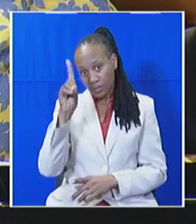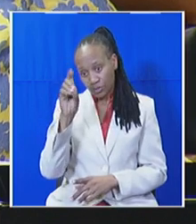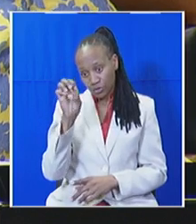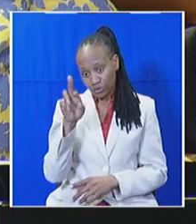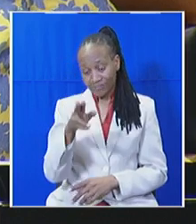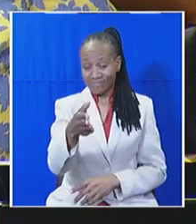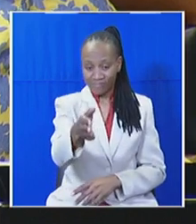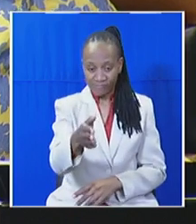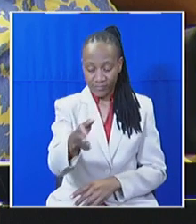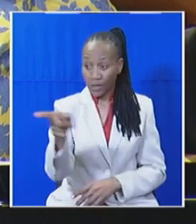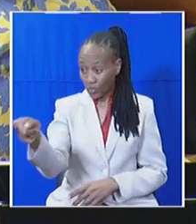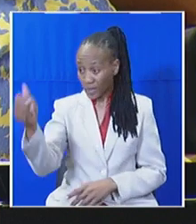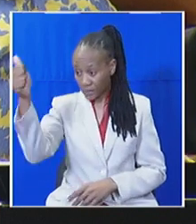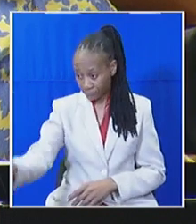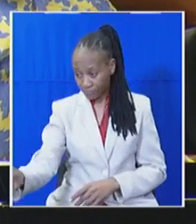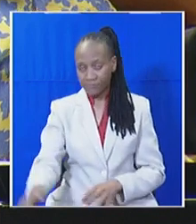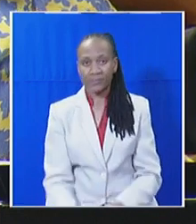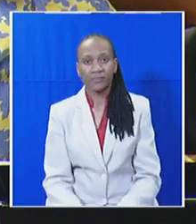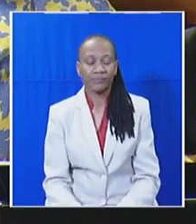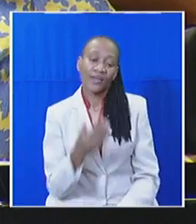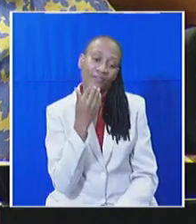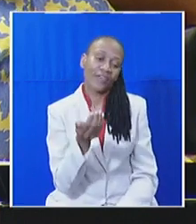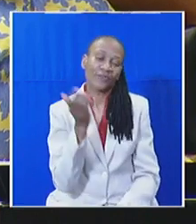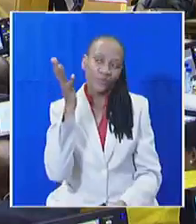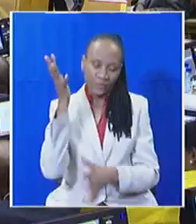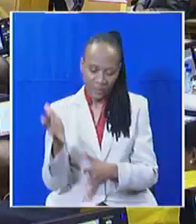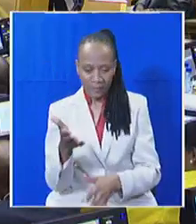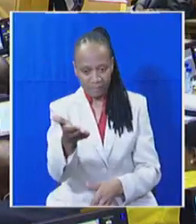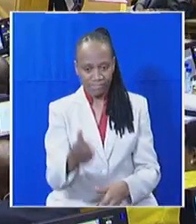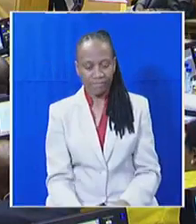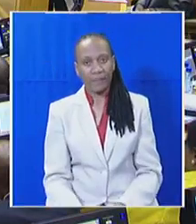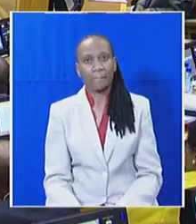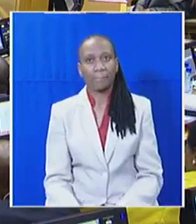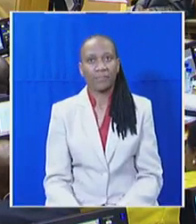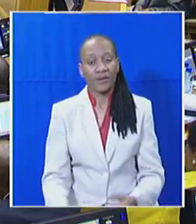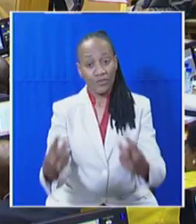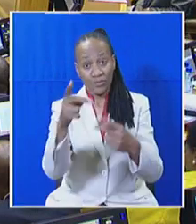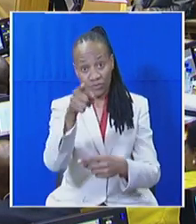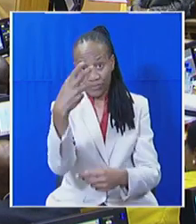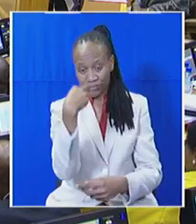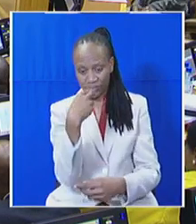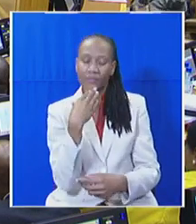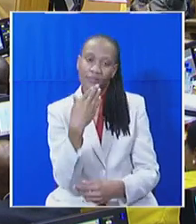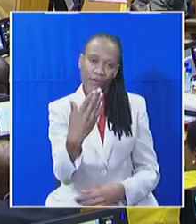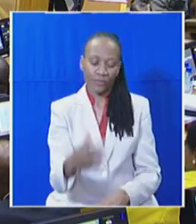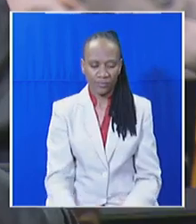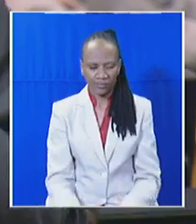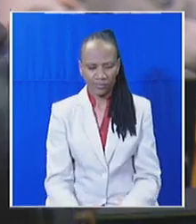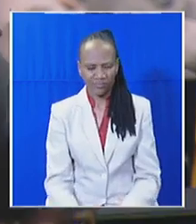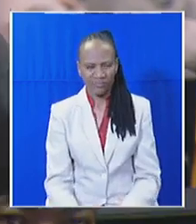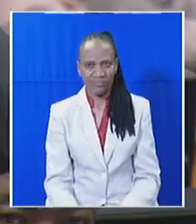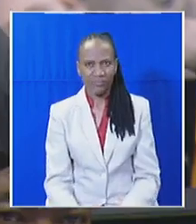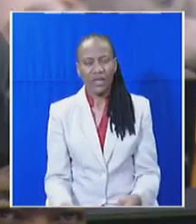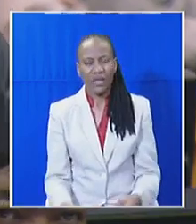House, Madam Speaker. Thank you, Honourable Speaker. I've asked to be recognised and you've recognised me. I think we've got a problem,